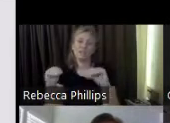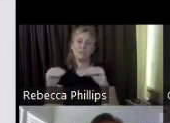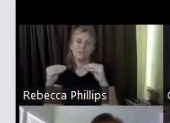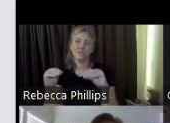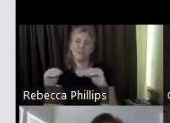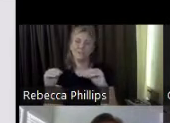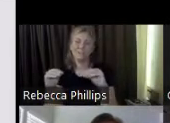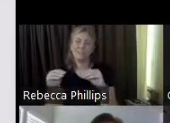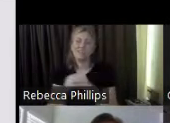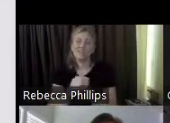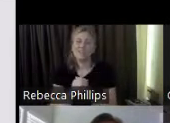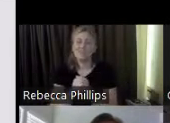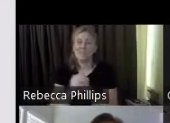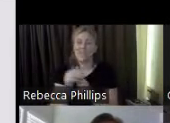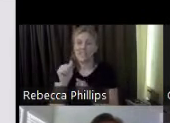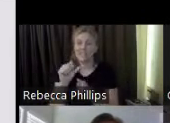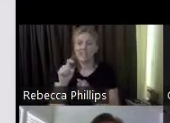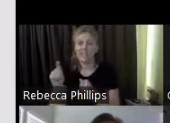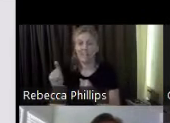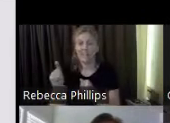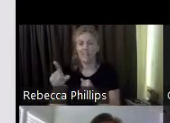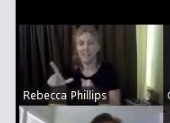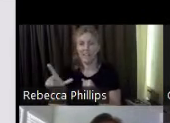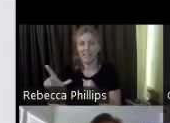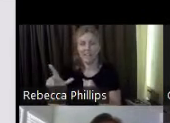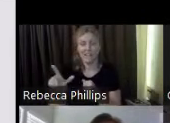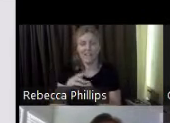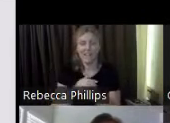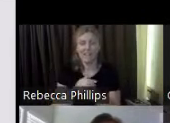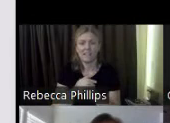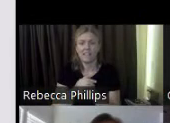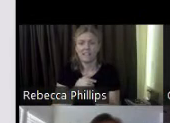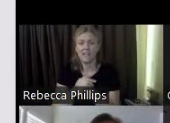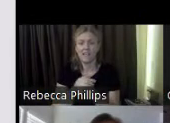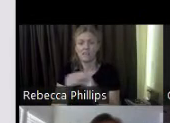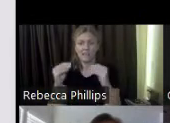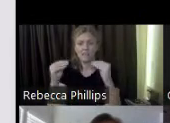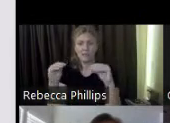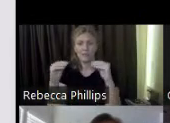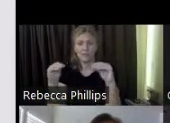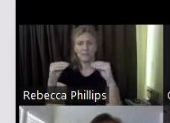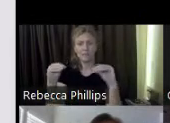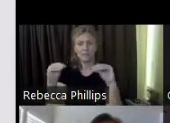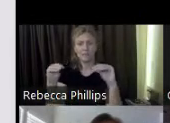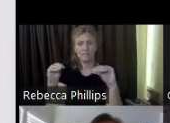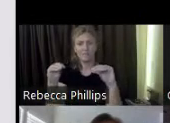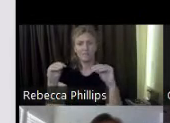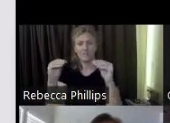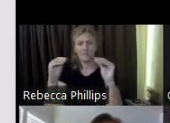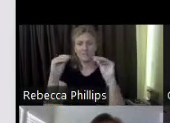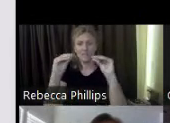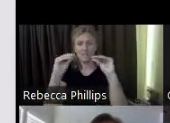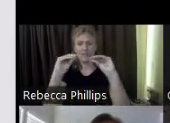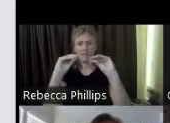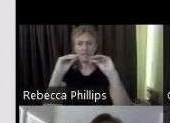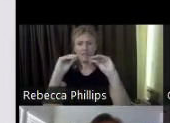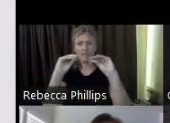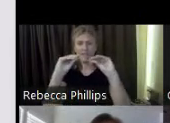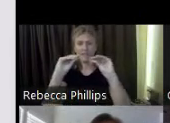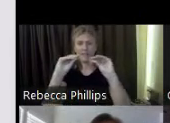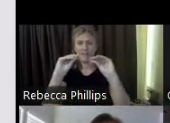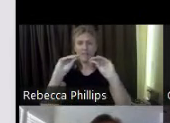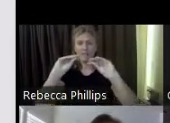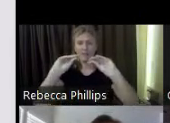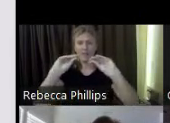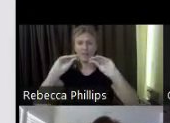the store. Whereas with ASL, it's, you say store. This is just your pinched